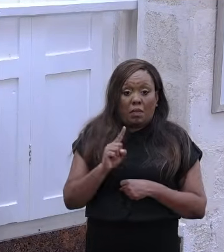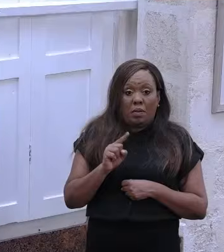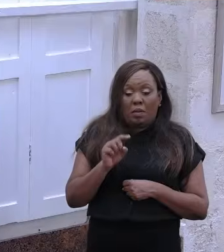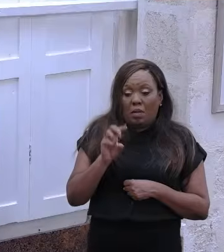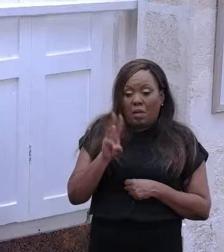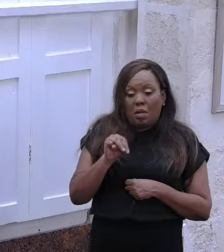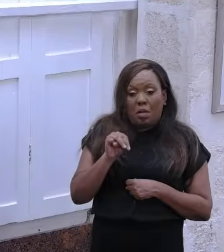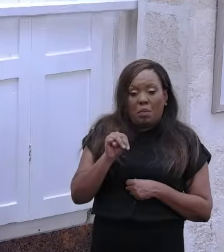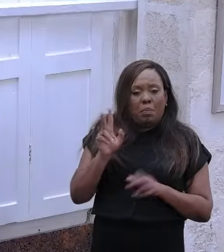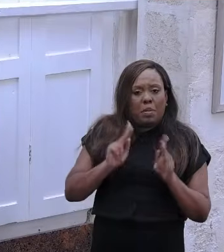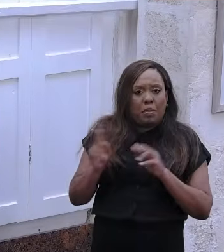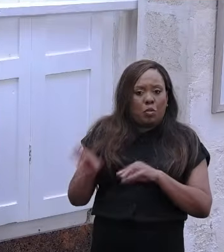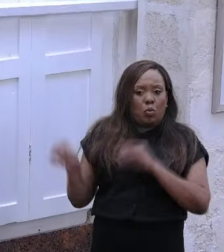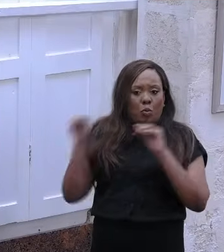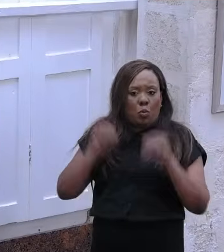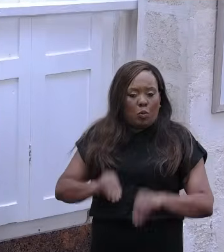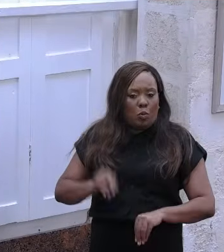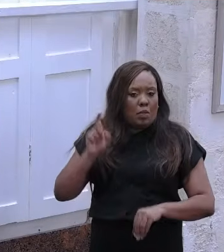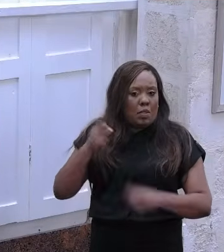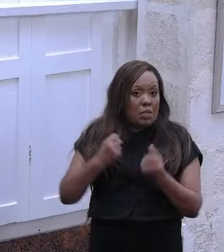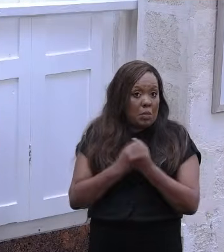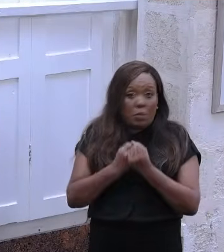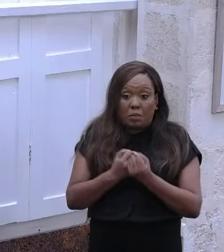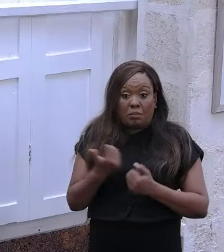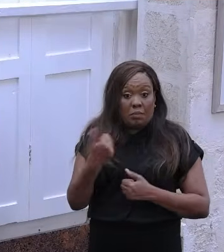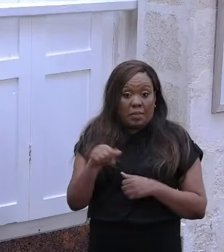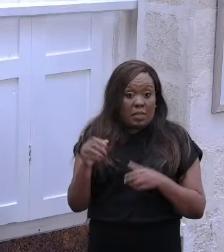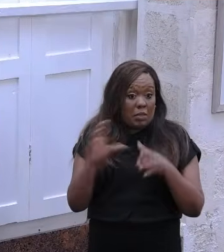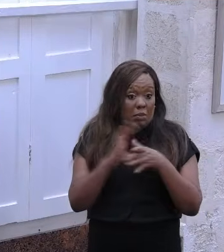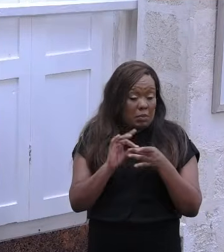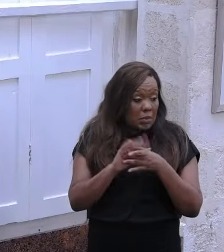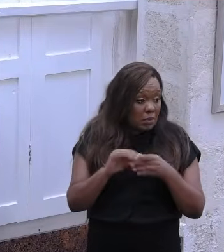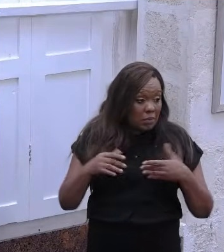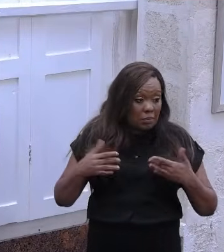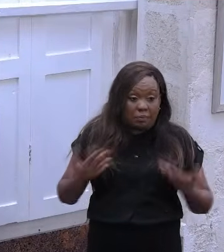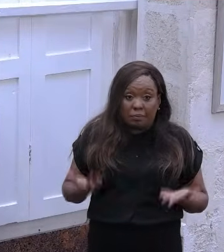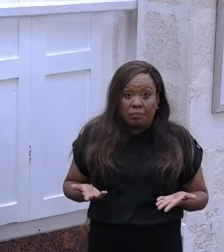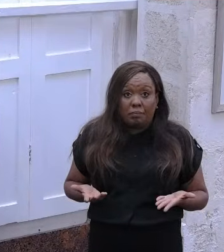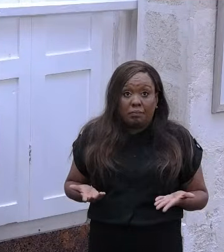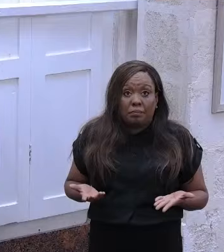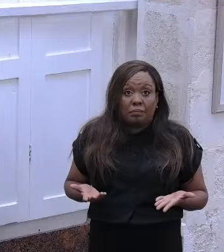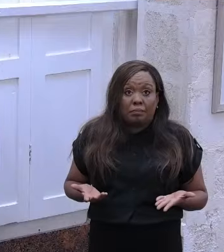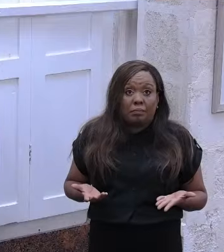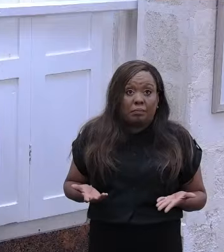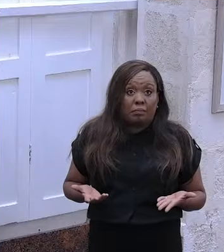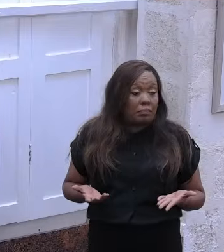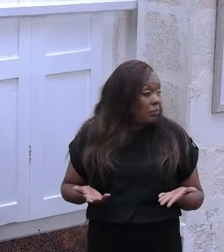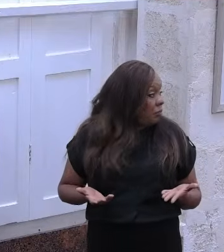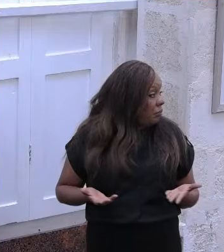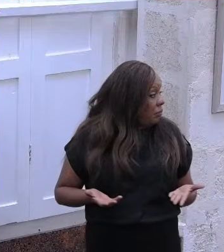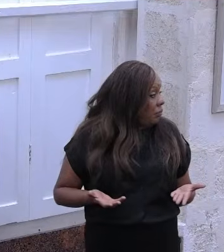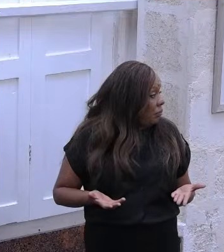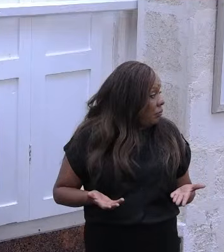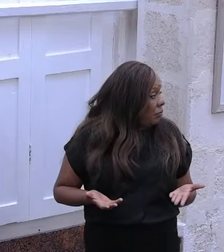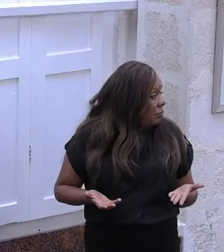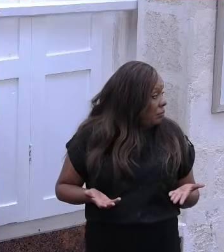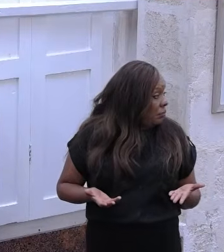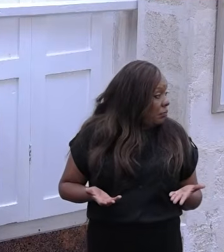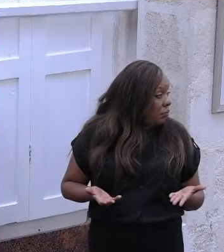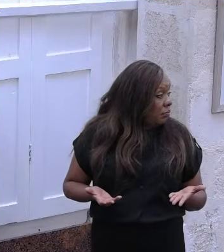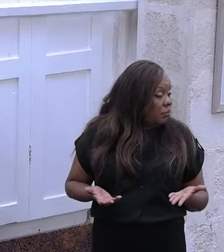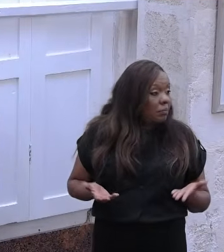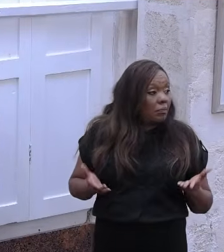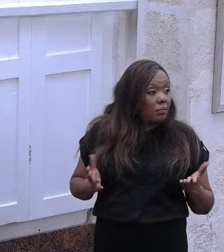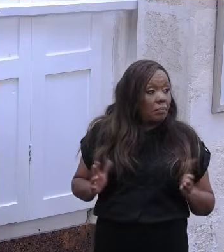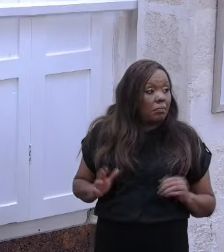been raised here. Any comments on this? Justice, thank you. Yes. Legislation caters to this already. And some